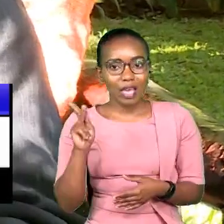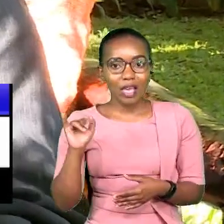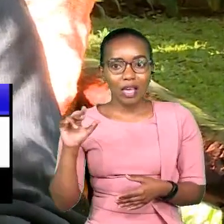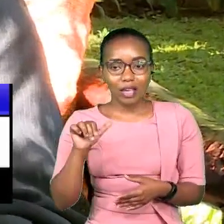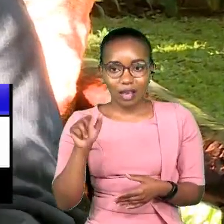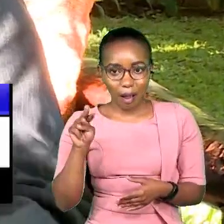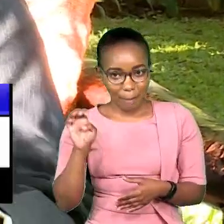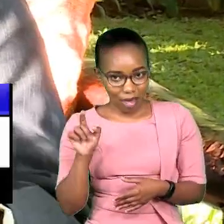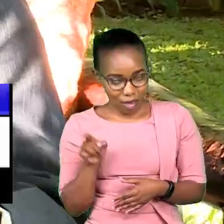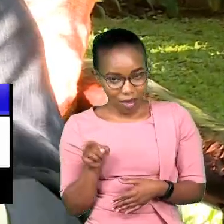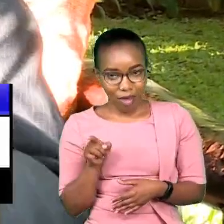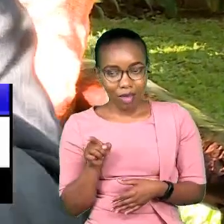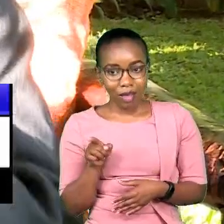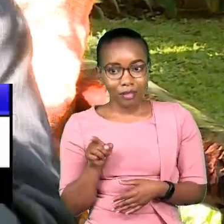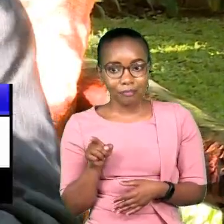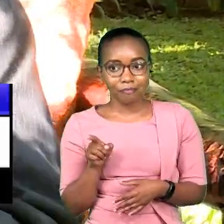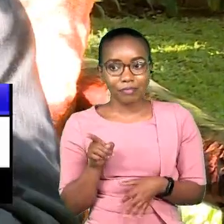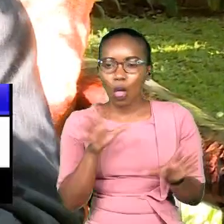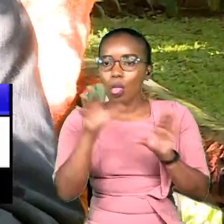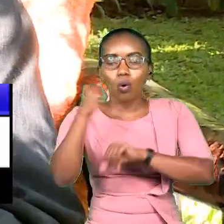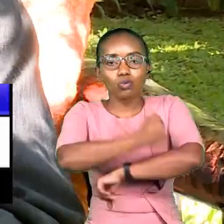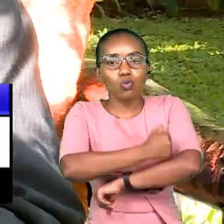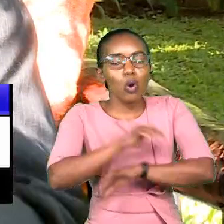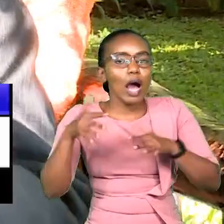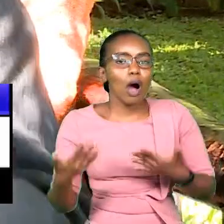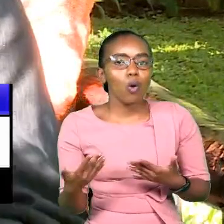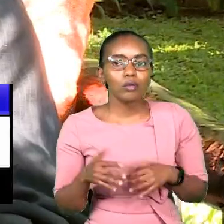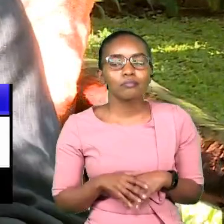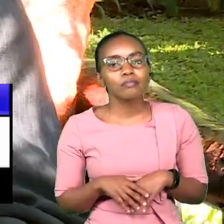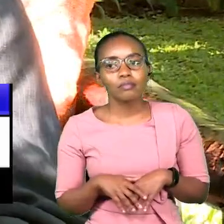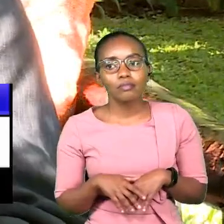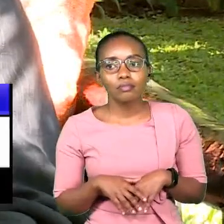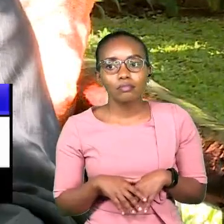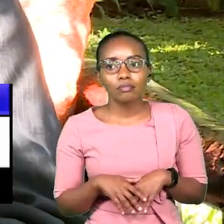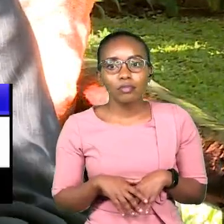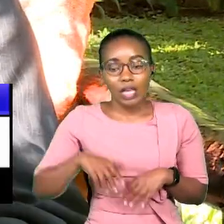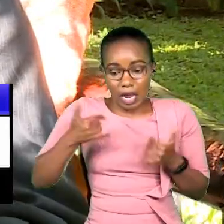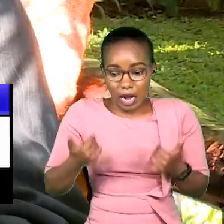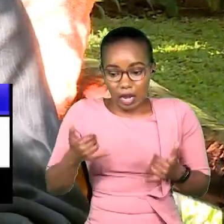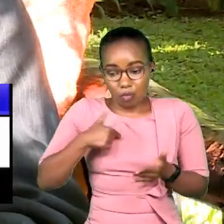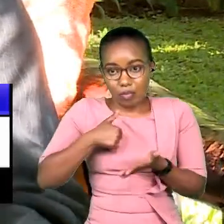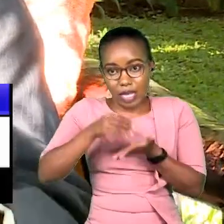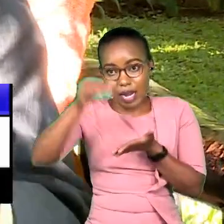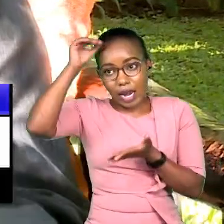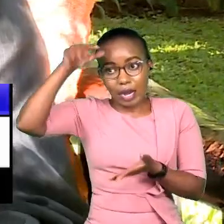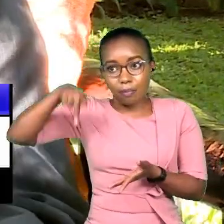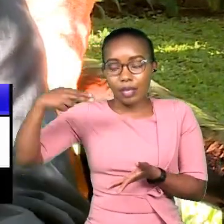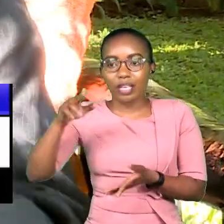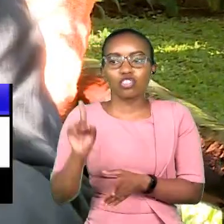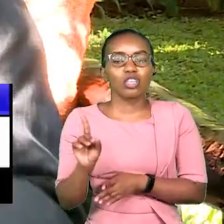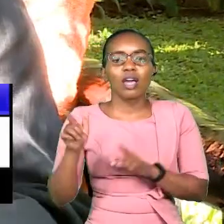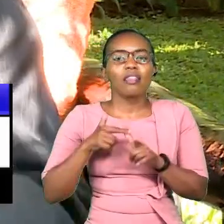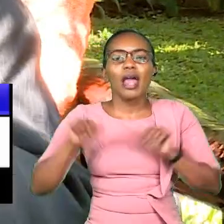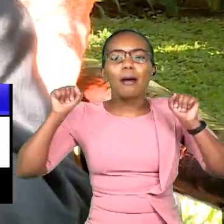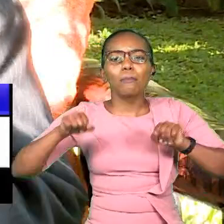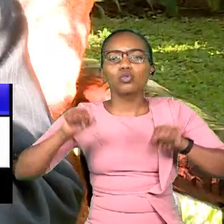Kigame to, go to school to the point where I'm doing my PhD? How is it